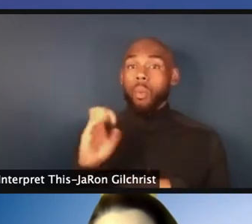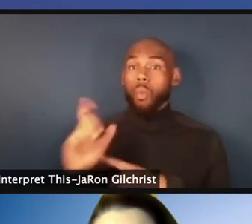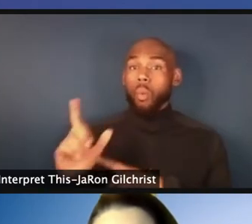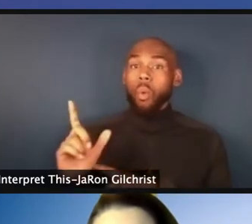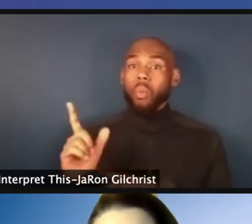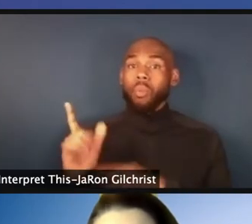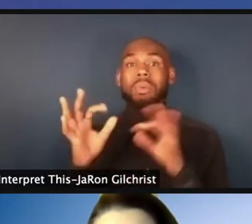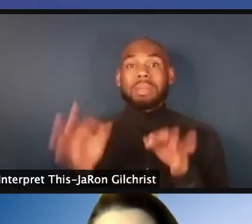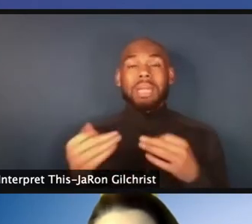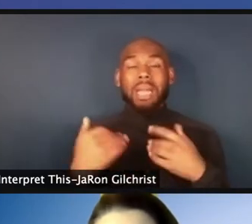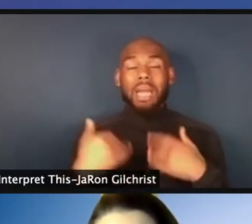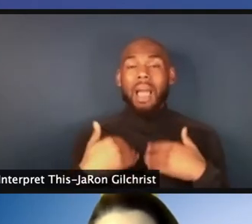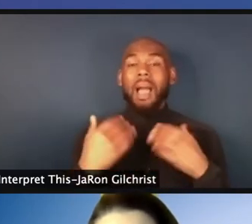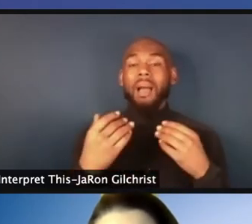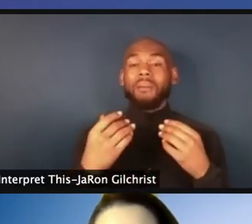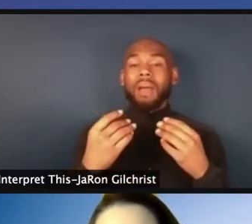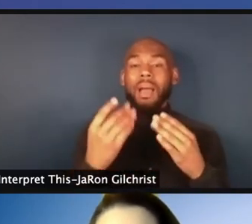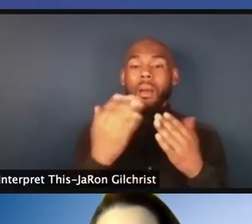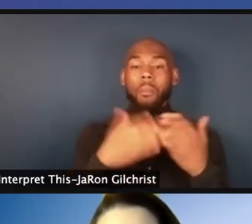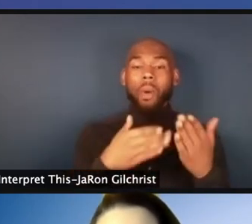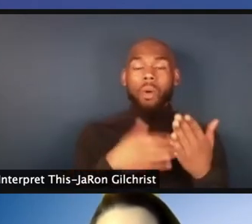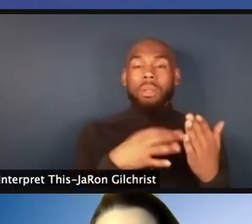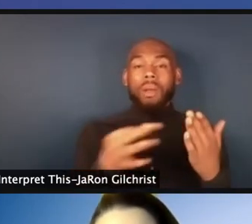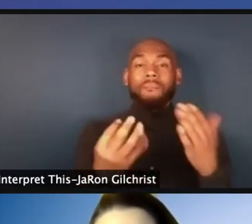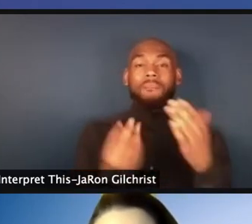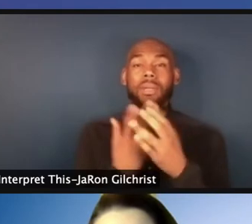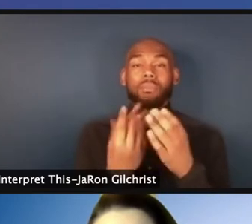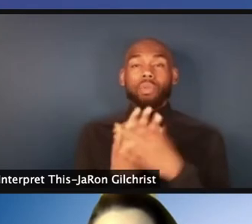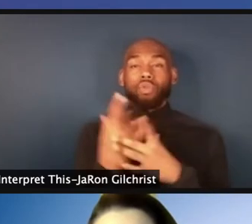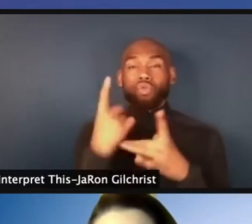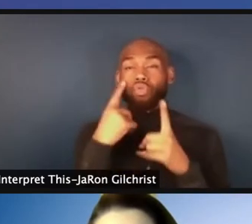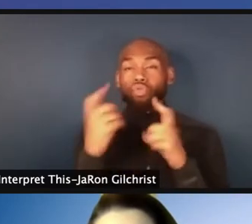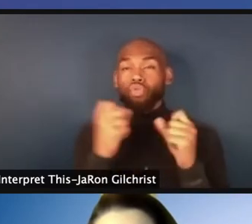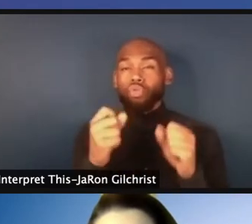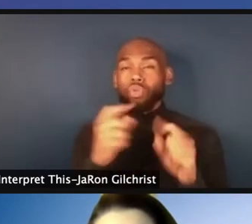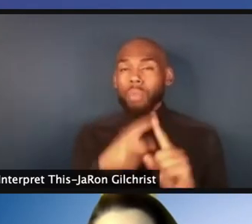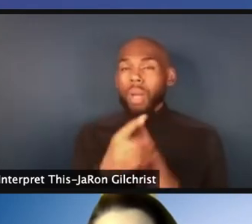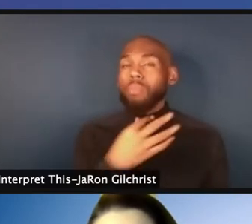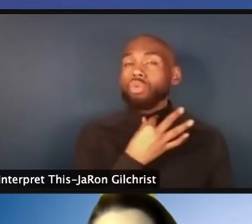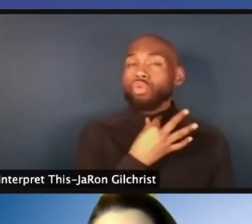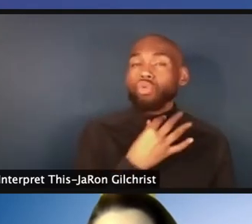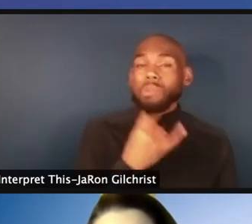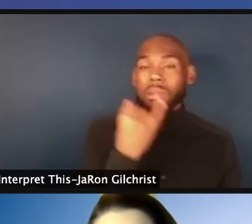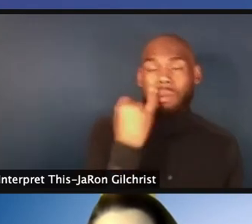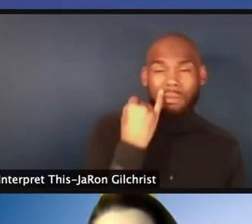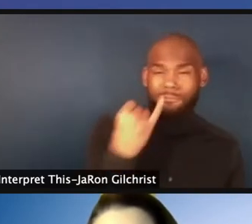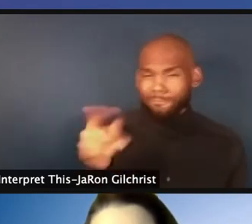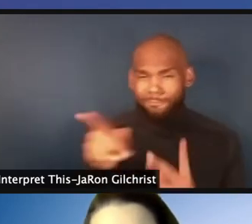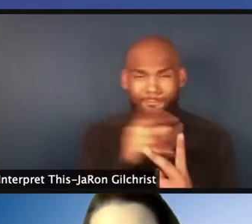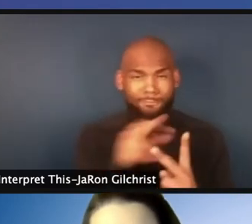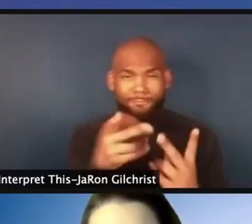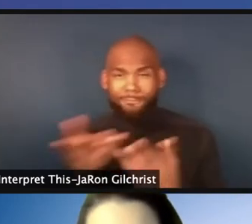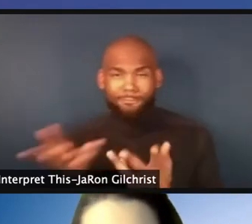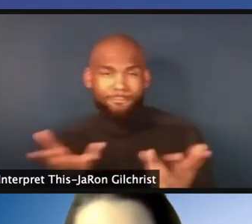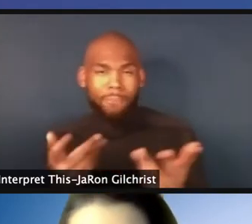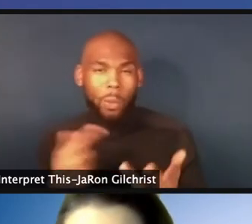definitely elements of emergent strategy, but I'm curious if Ronnie or Annalisa, sorry, we talked about this